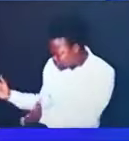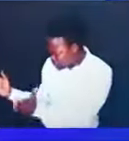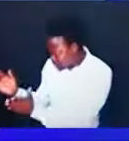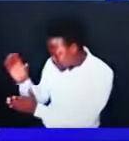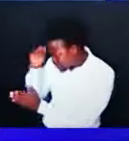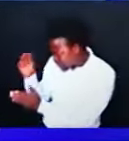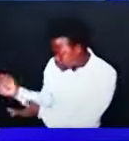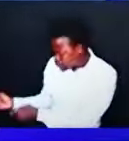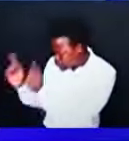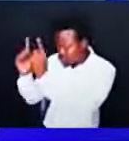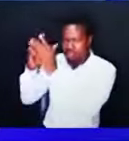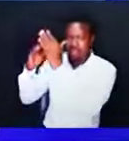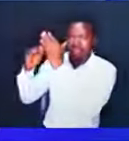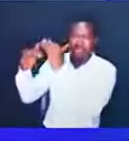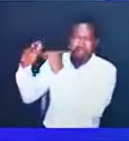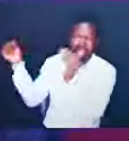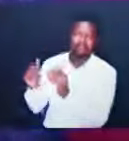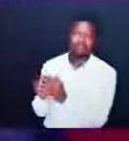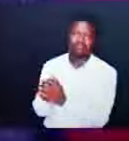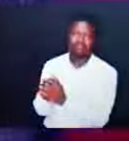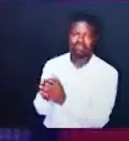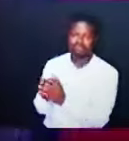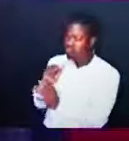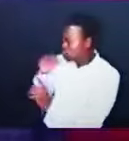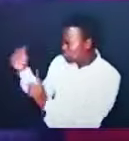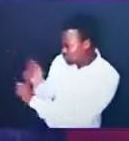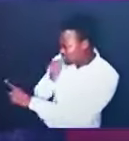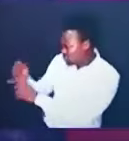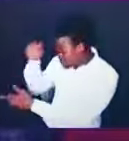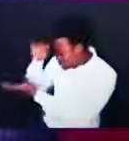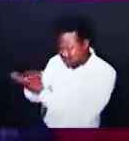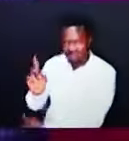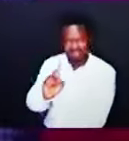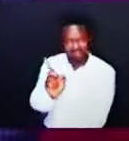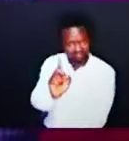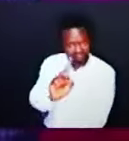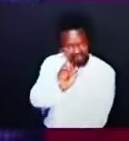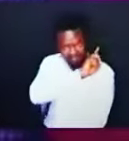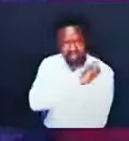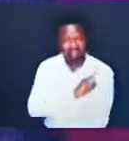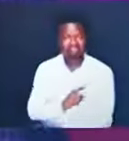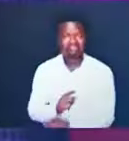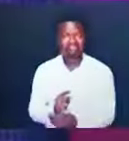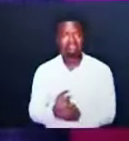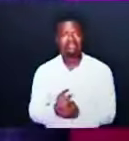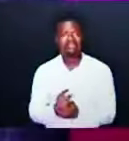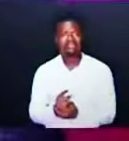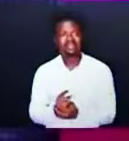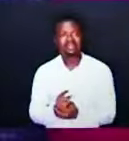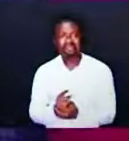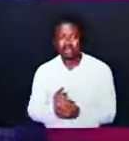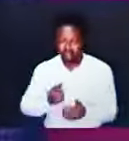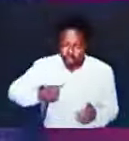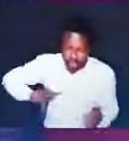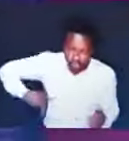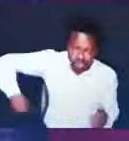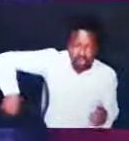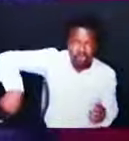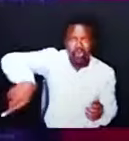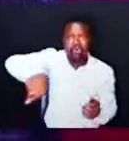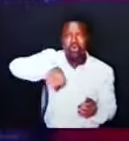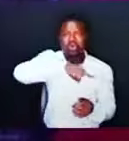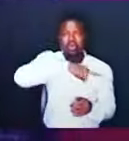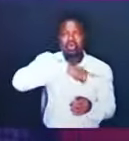Don't beat your brother. We are of the same household of